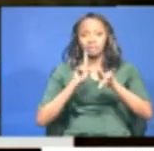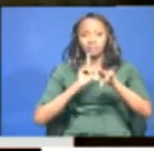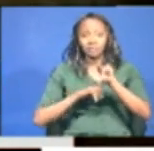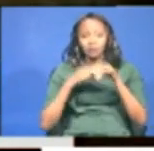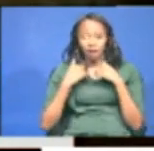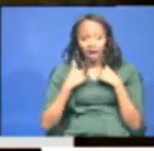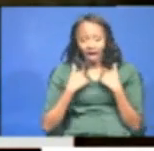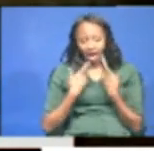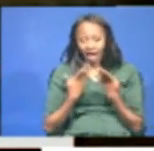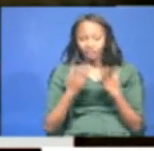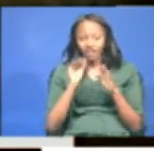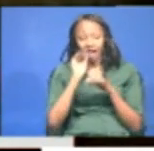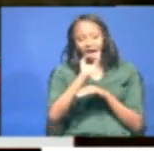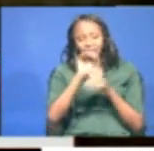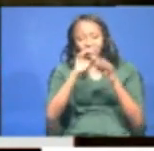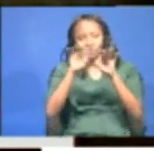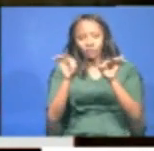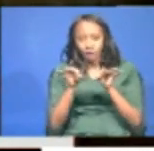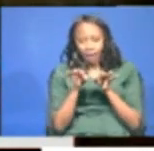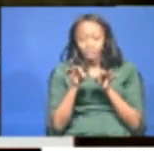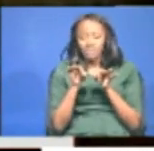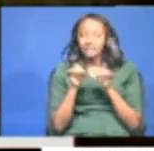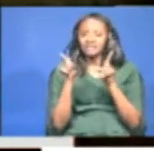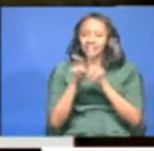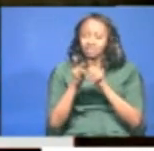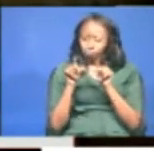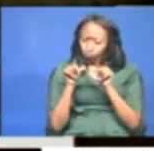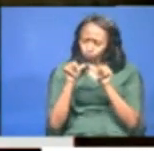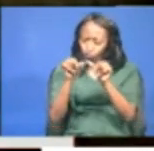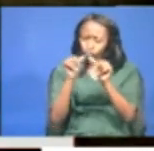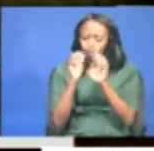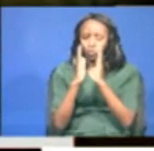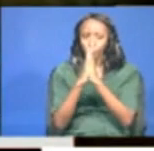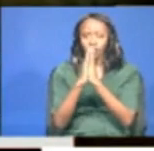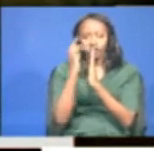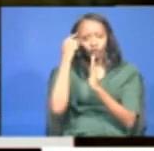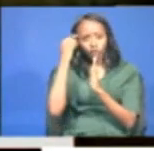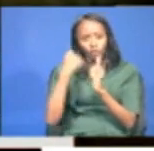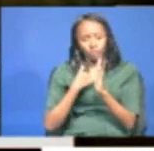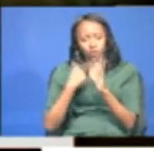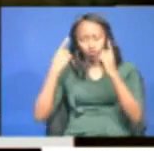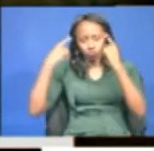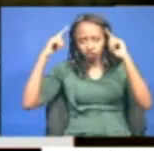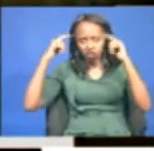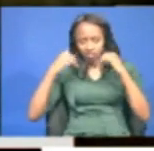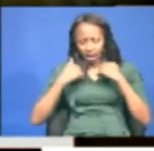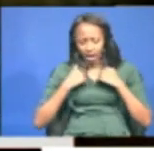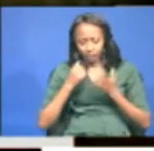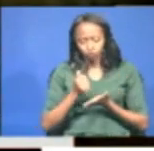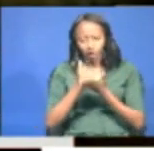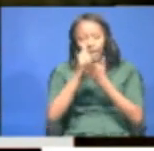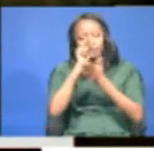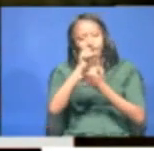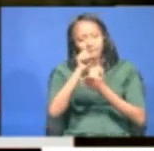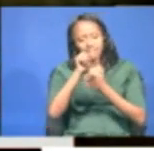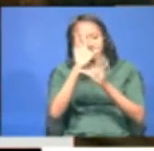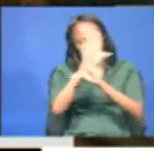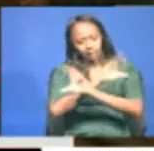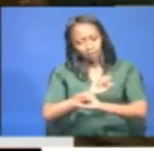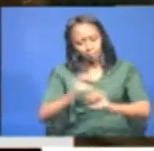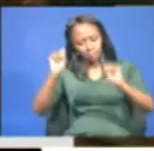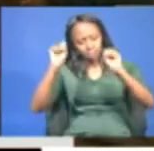people of Riga to continue praying for me to succeed in helping this great man. Finally.